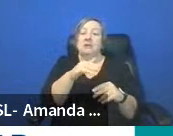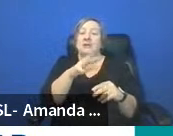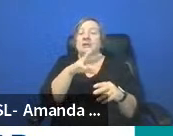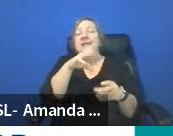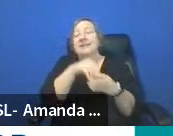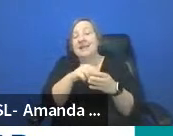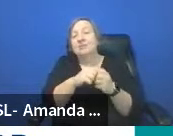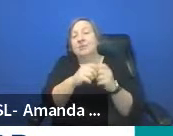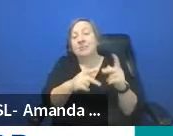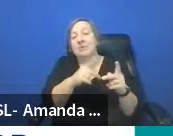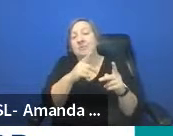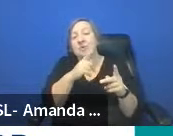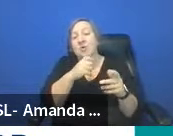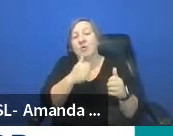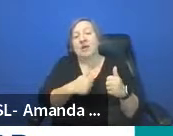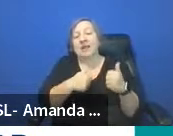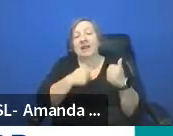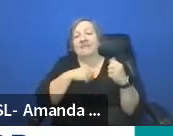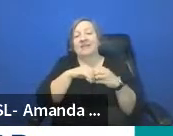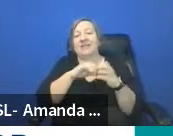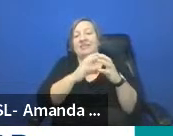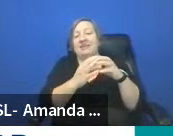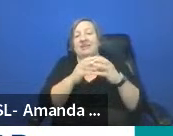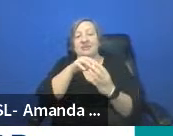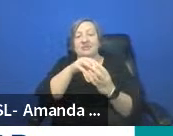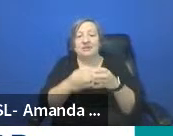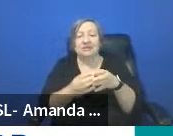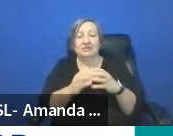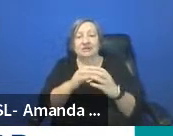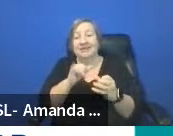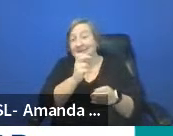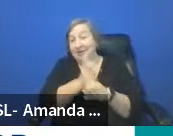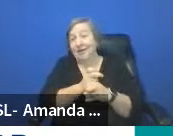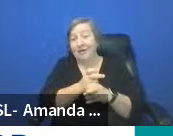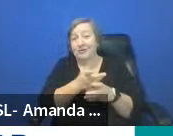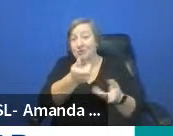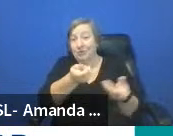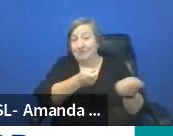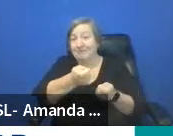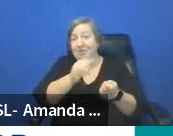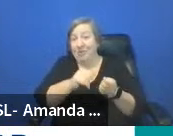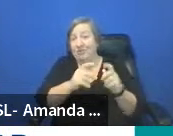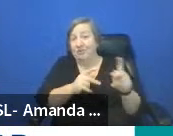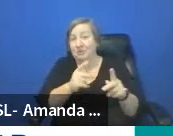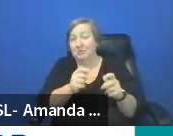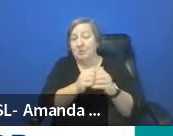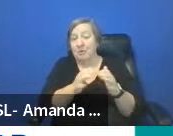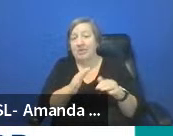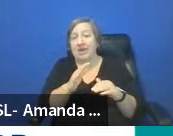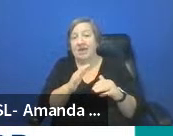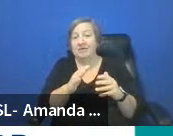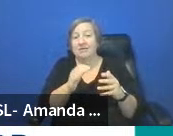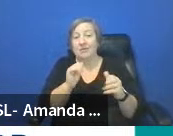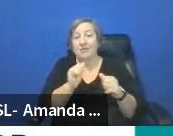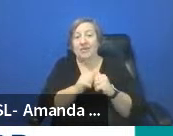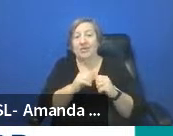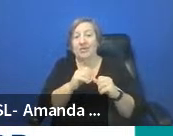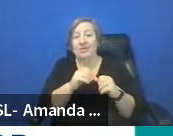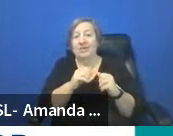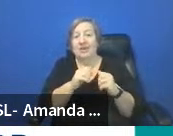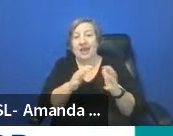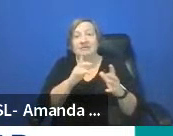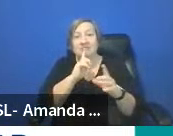engaging with folks who live in the intersection, which is really difficult to do without intentional outreach and